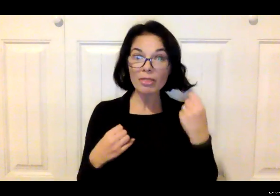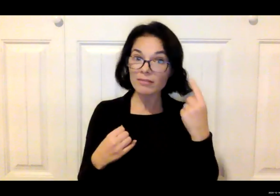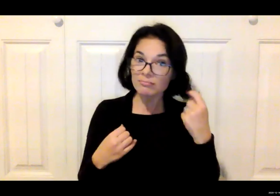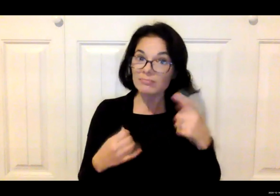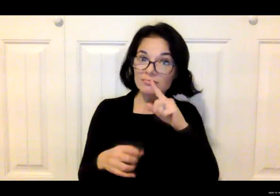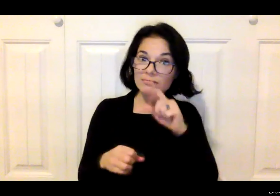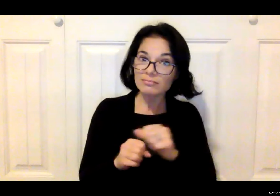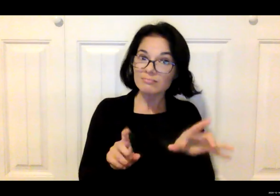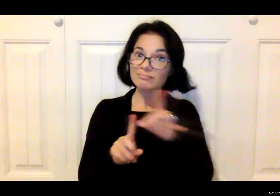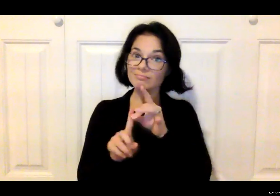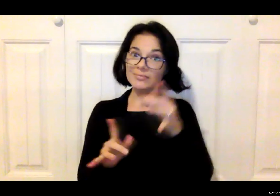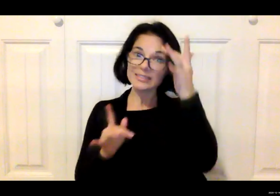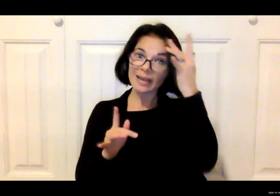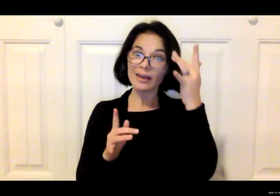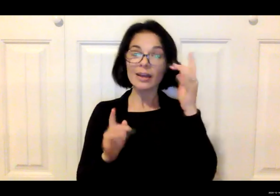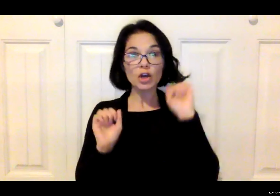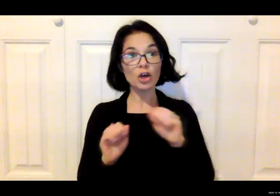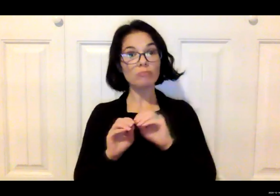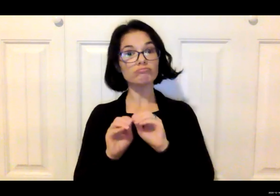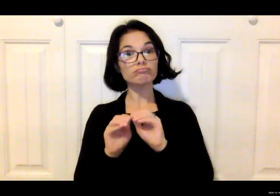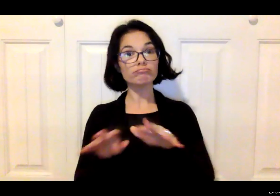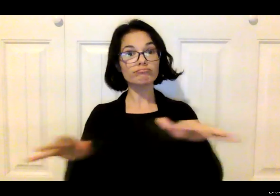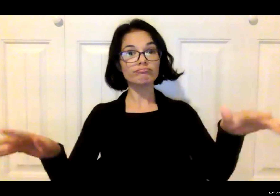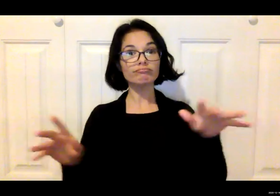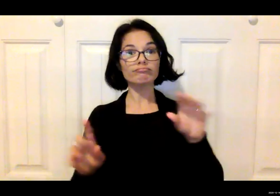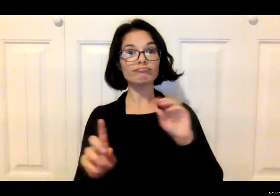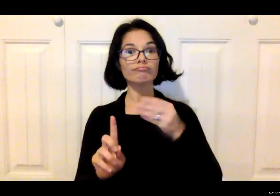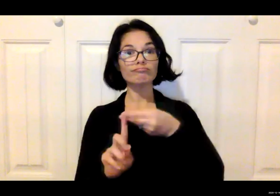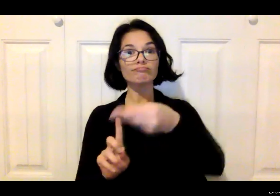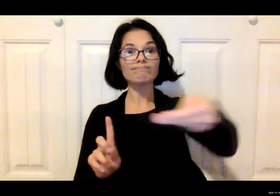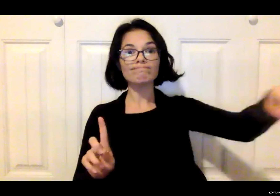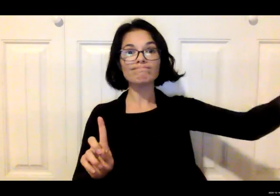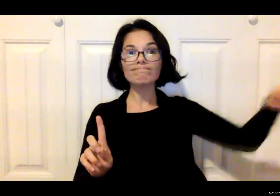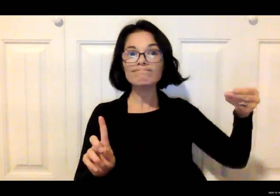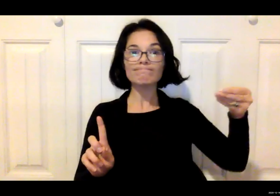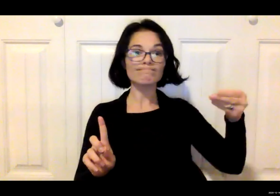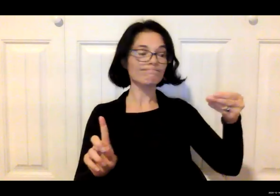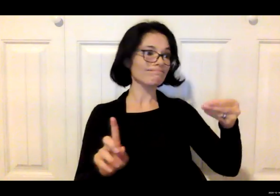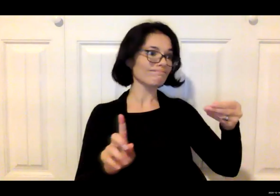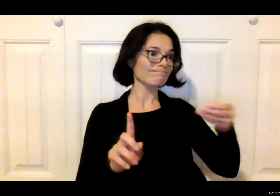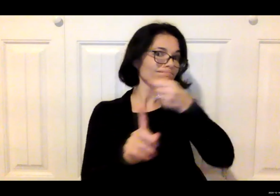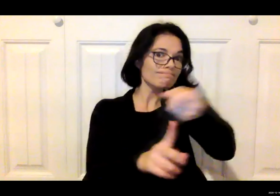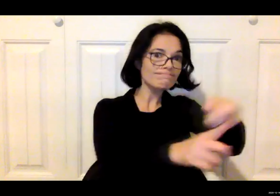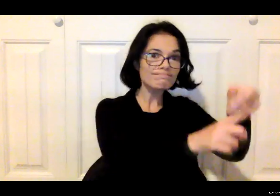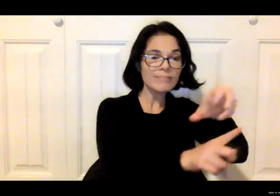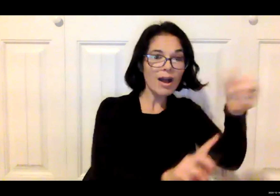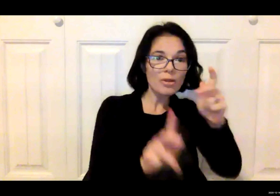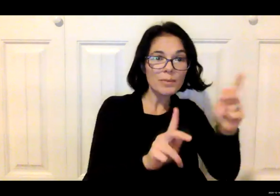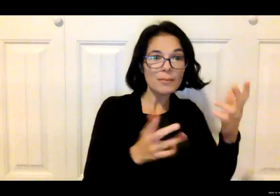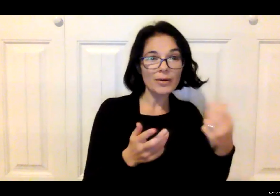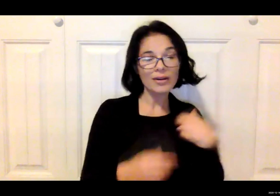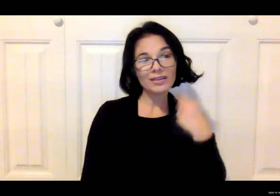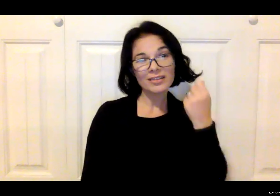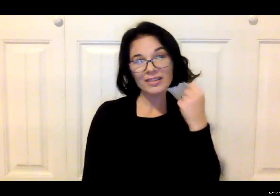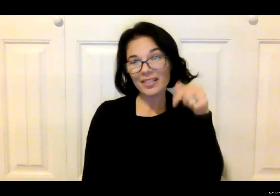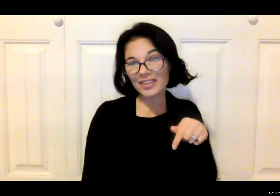So I agree, it's hard. A lot of us don't like it, but it's just